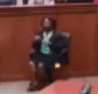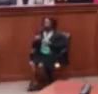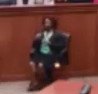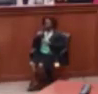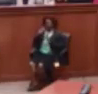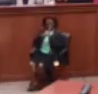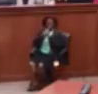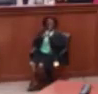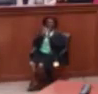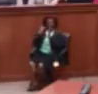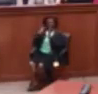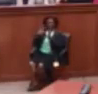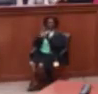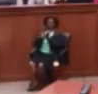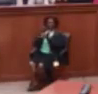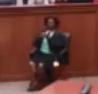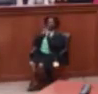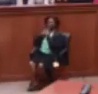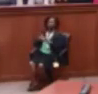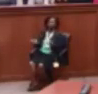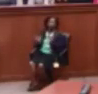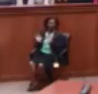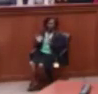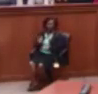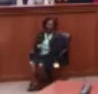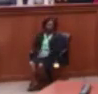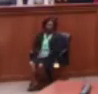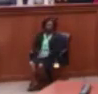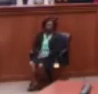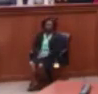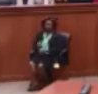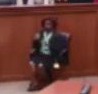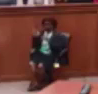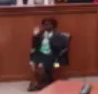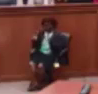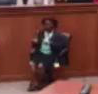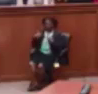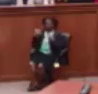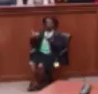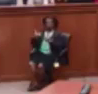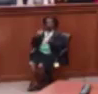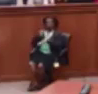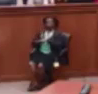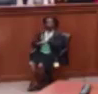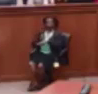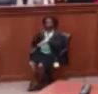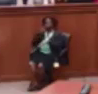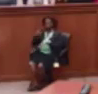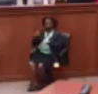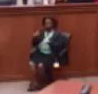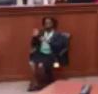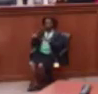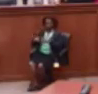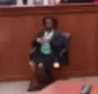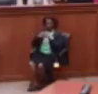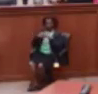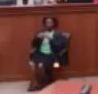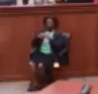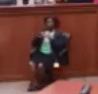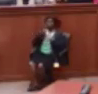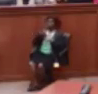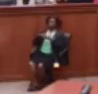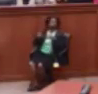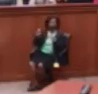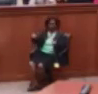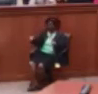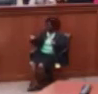article, this is worth the effort. And if we can get it done and get it done so that we are ready to implement sooner, that's better. That's one